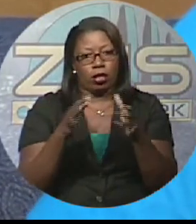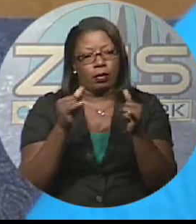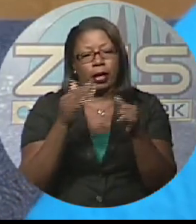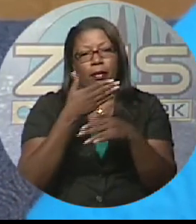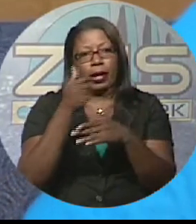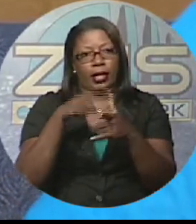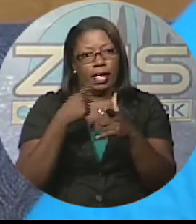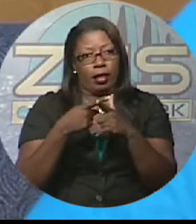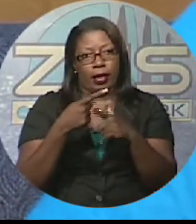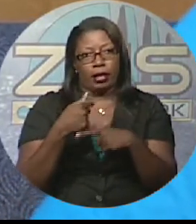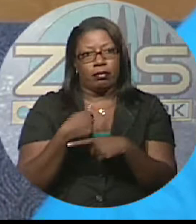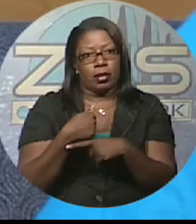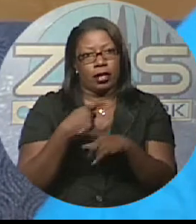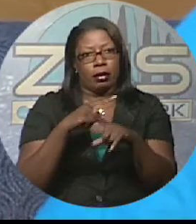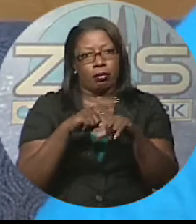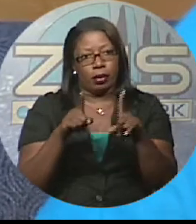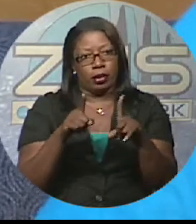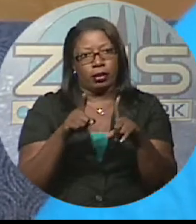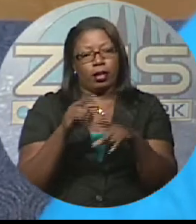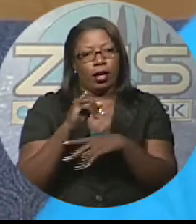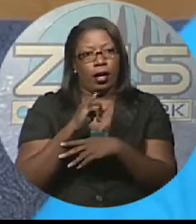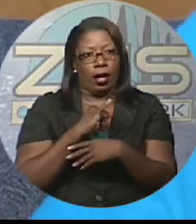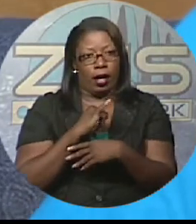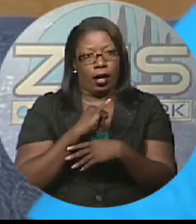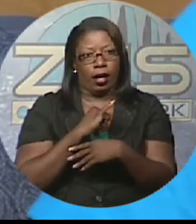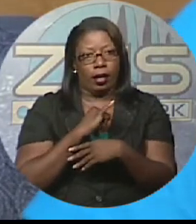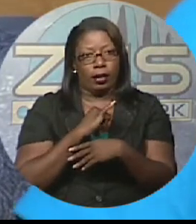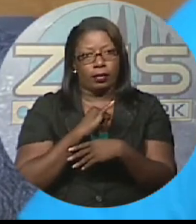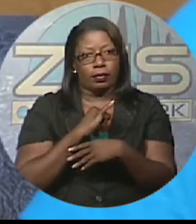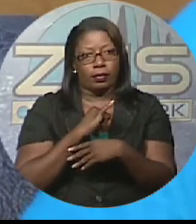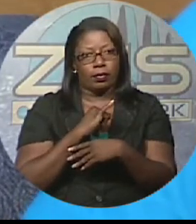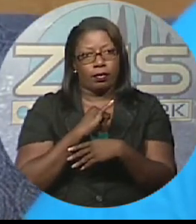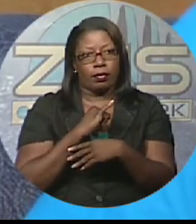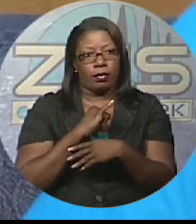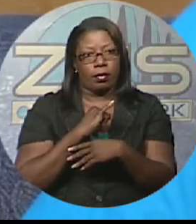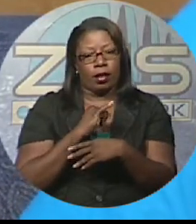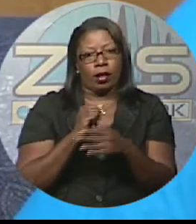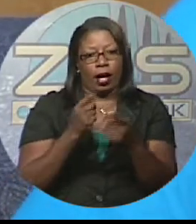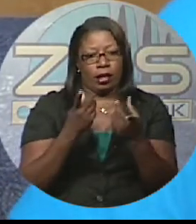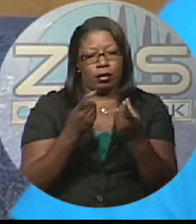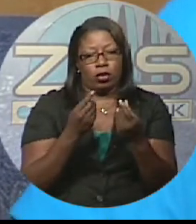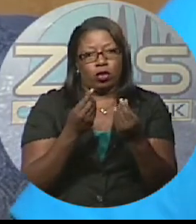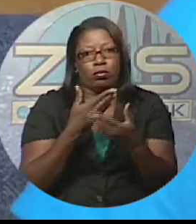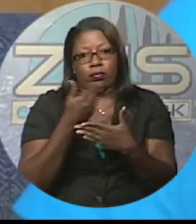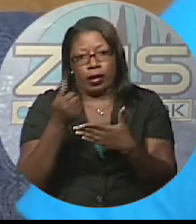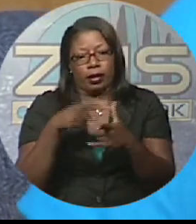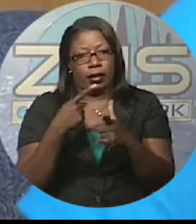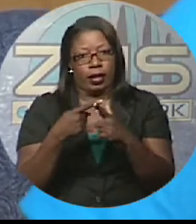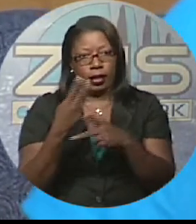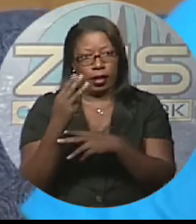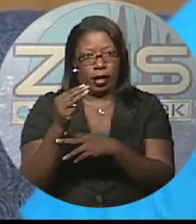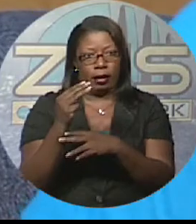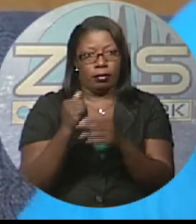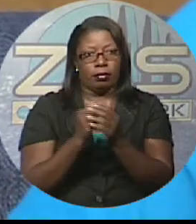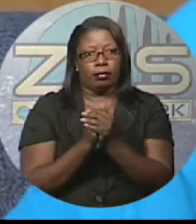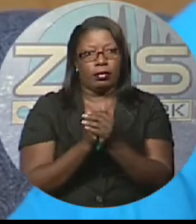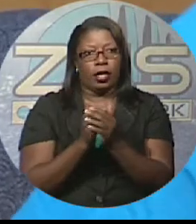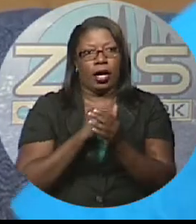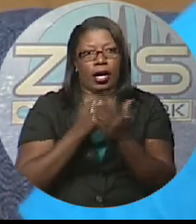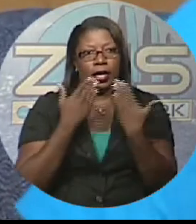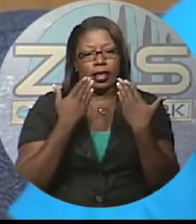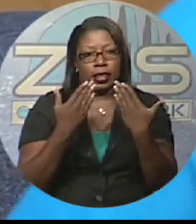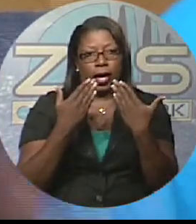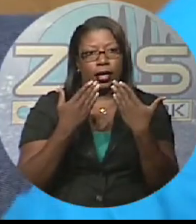me, but I obviously outstand way more than them, I guess. I thank